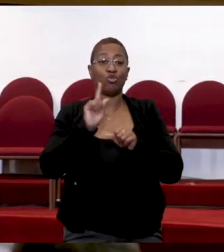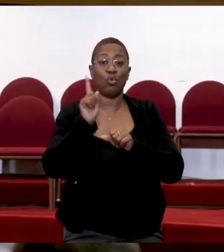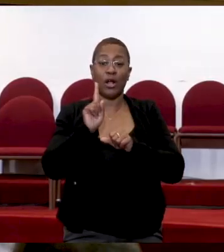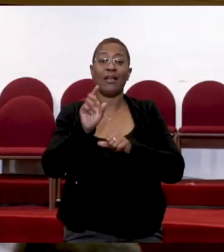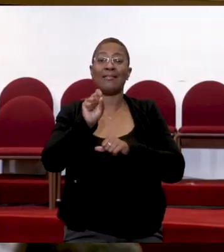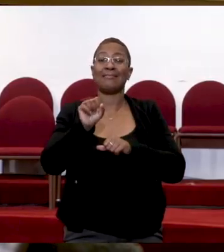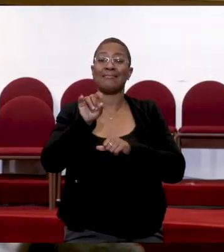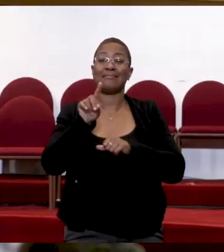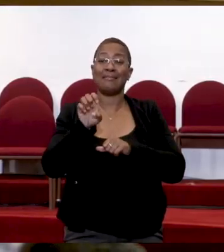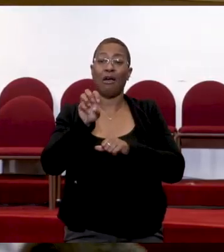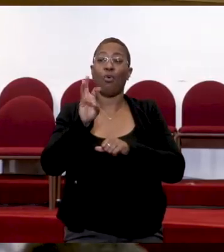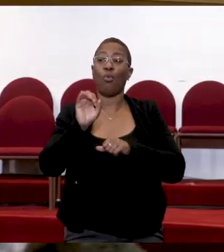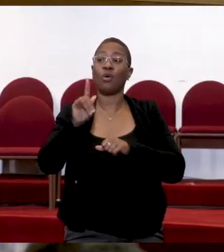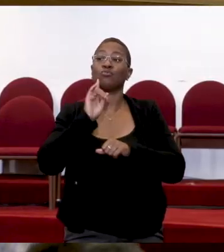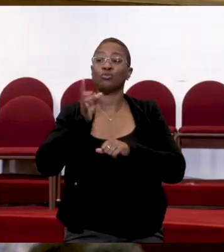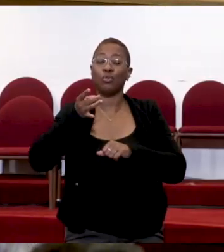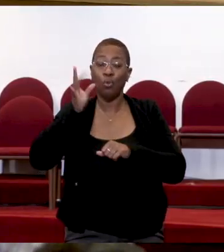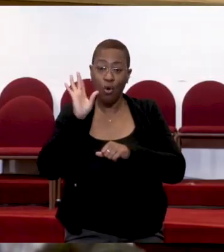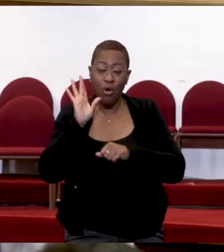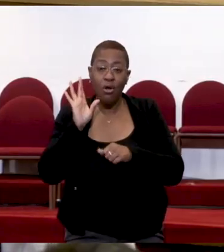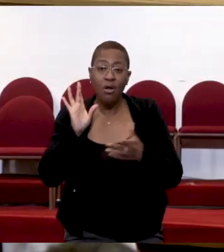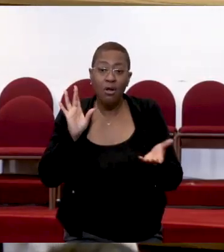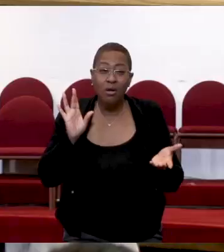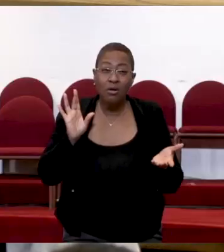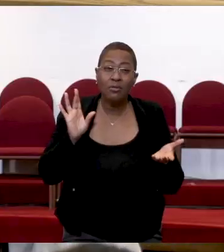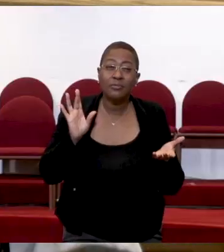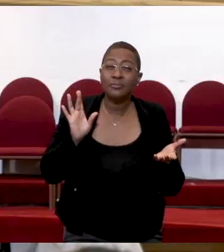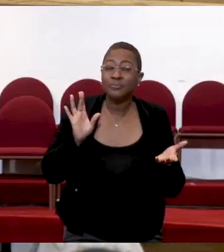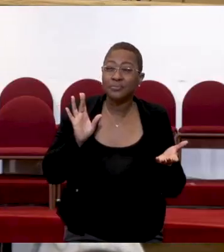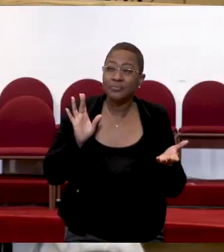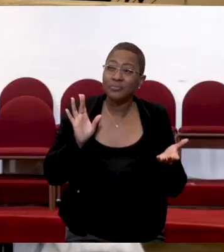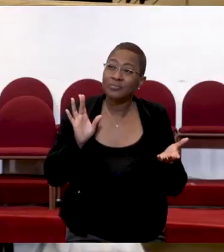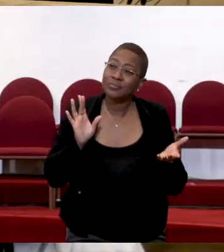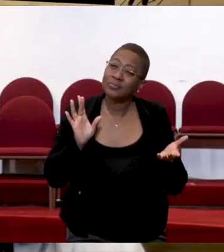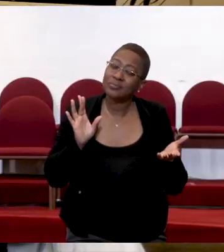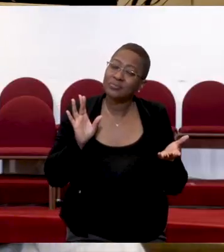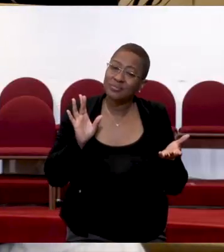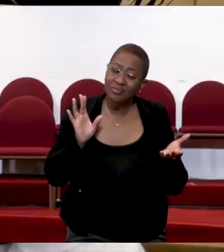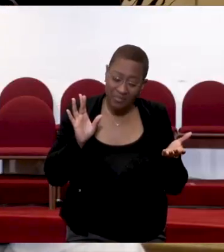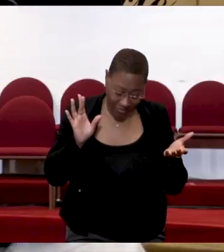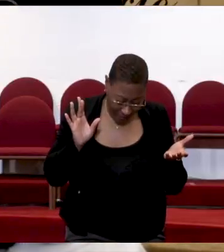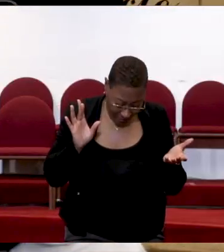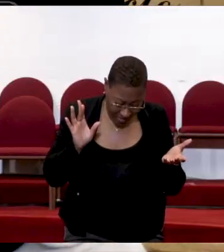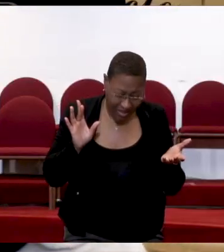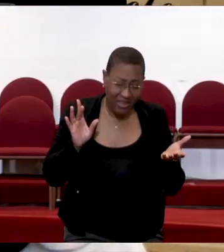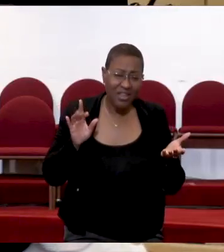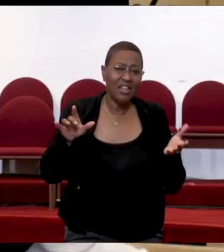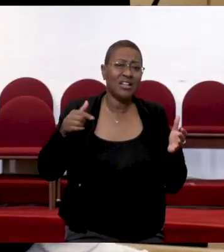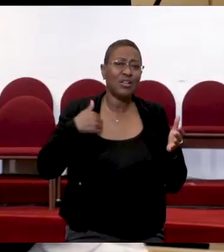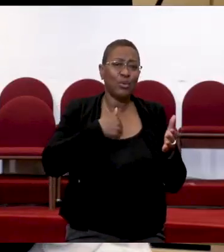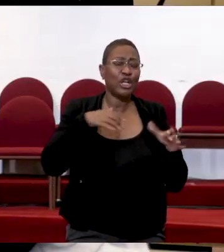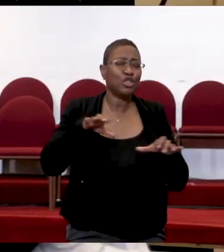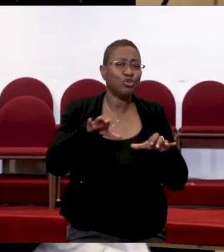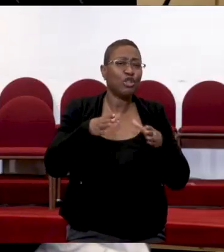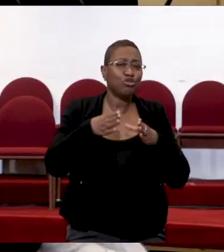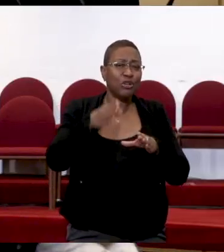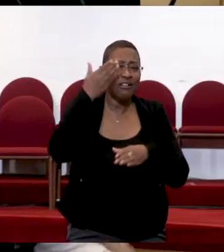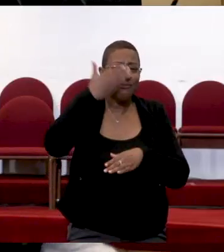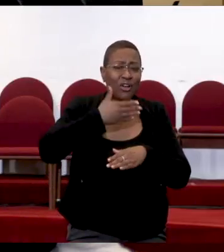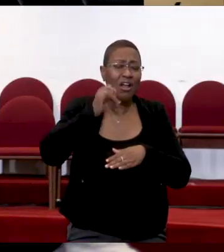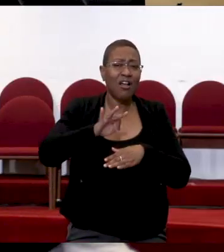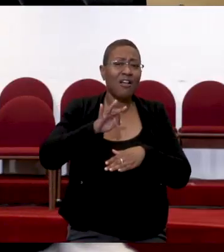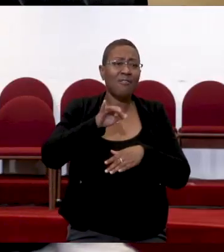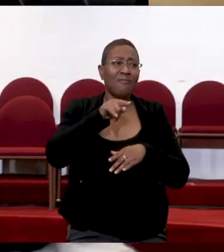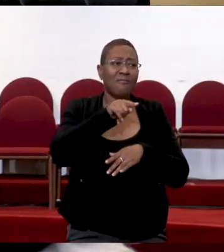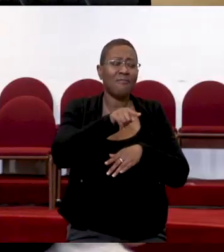and gone in and done it specially. Did we do the street in front of the sidewalk? No. Yeah,